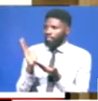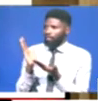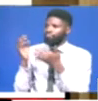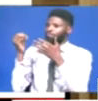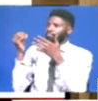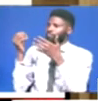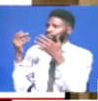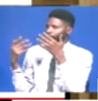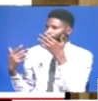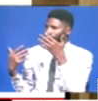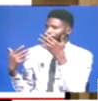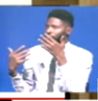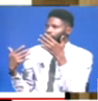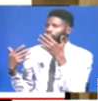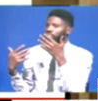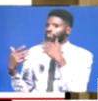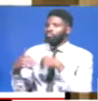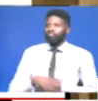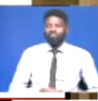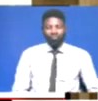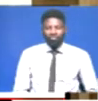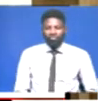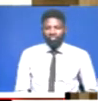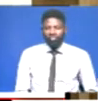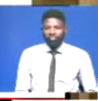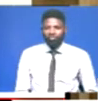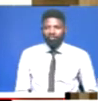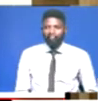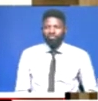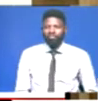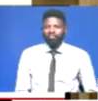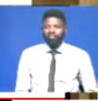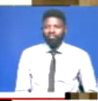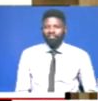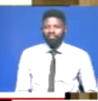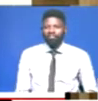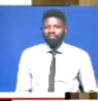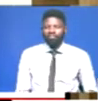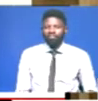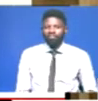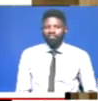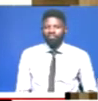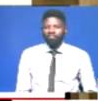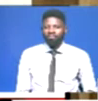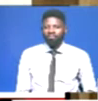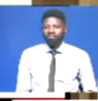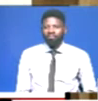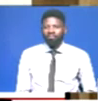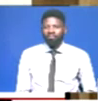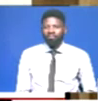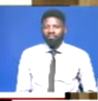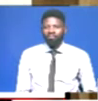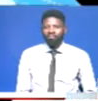Kalonzo Musyoka, George Bush, Amason Jeffa Kingi, Kenyo Beatrice, Karori Frederick,